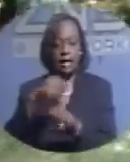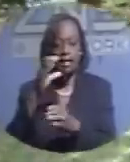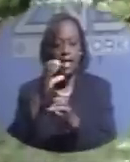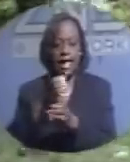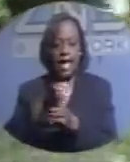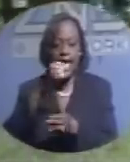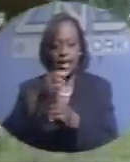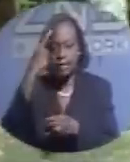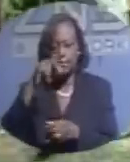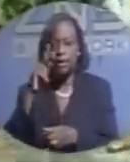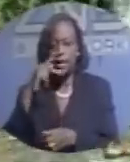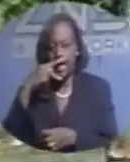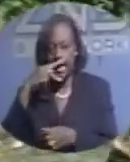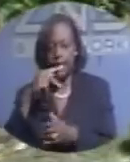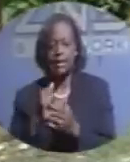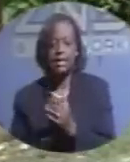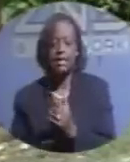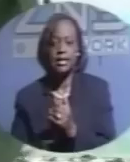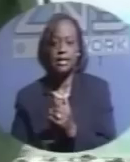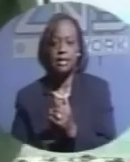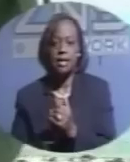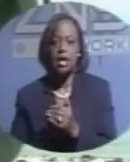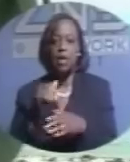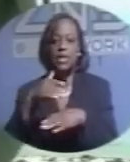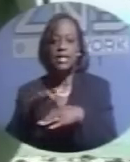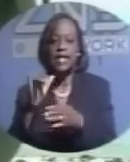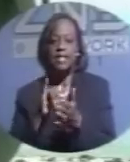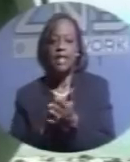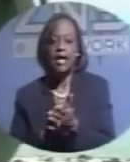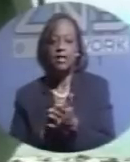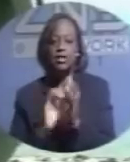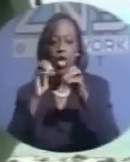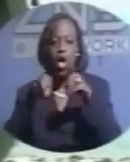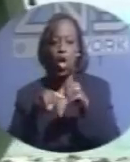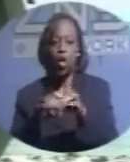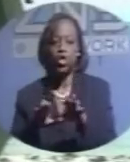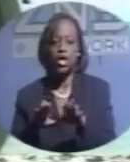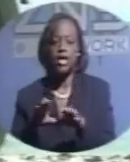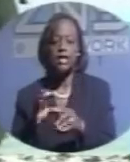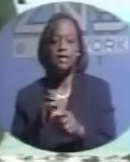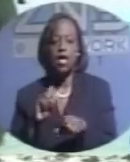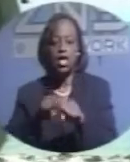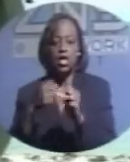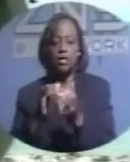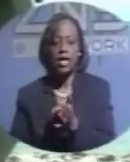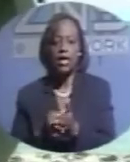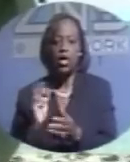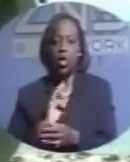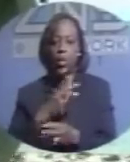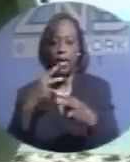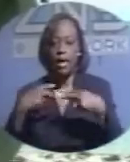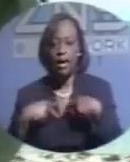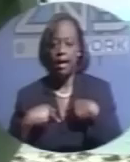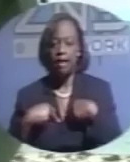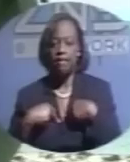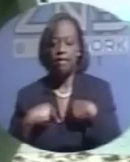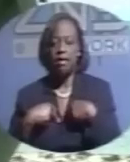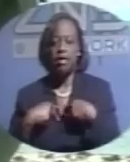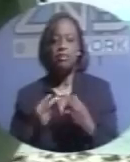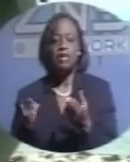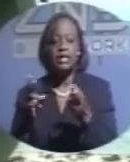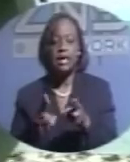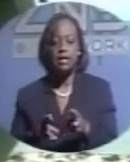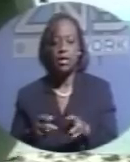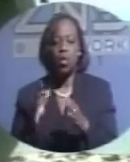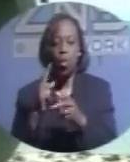all the cans that they collected in the day. And that's, we send that data out to the Ocean Conservancy so that we have results on what type of trash and what we need to